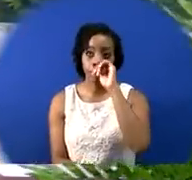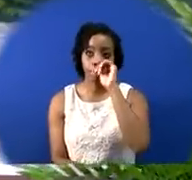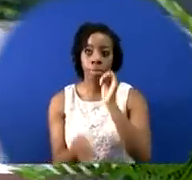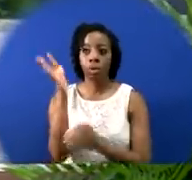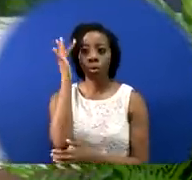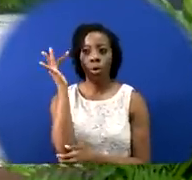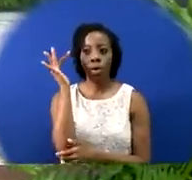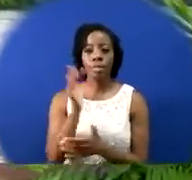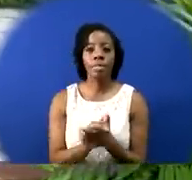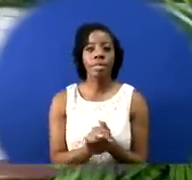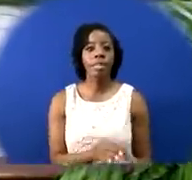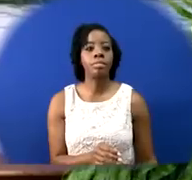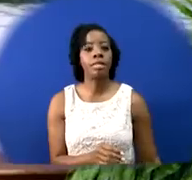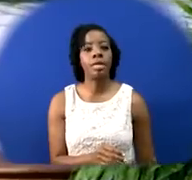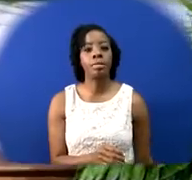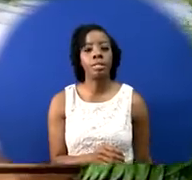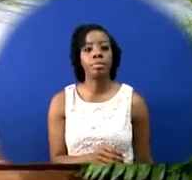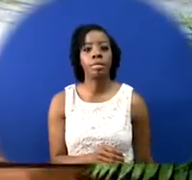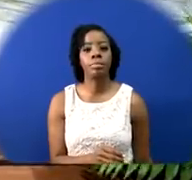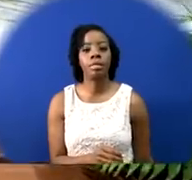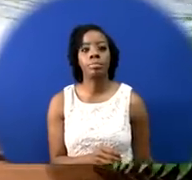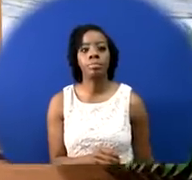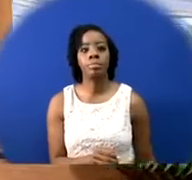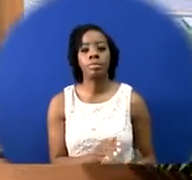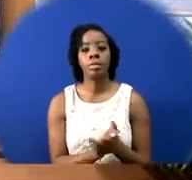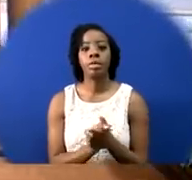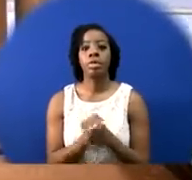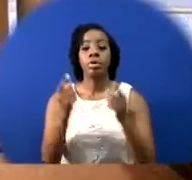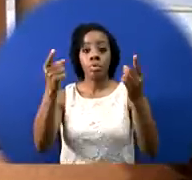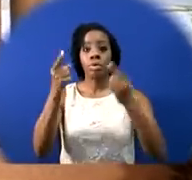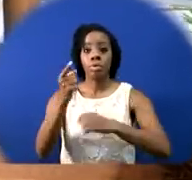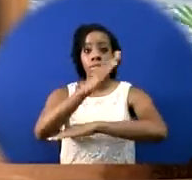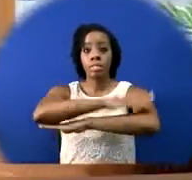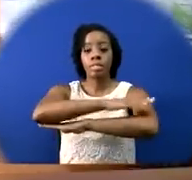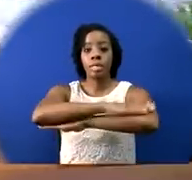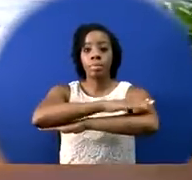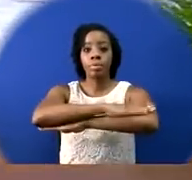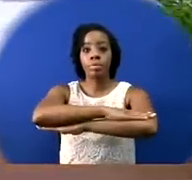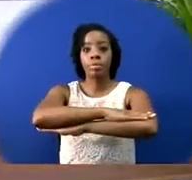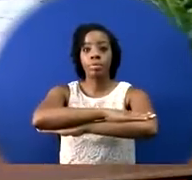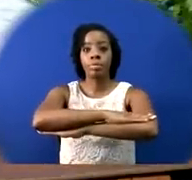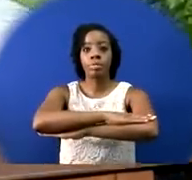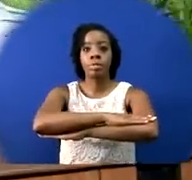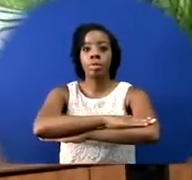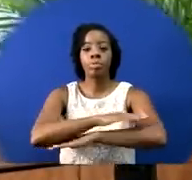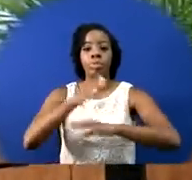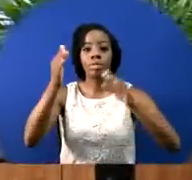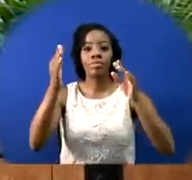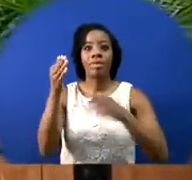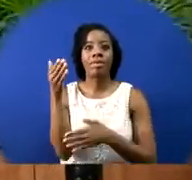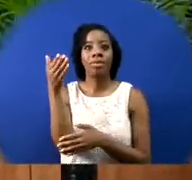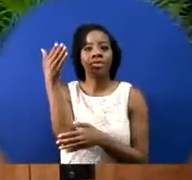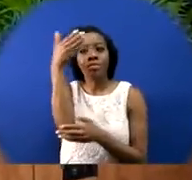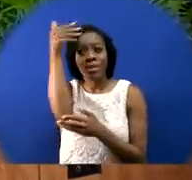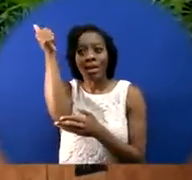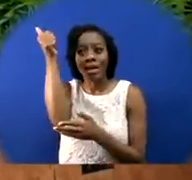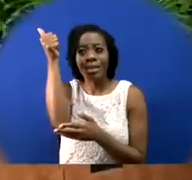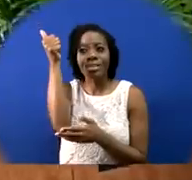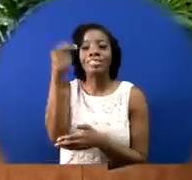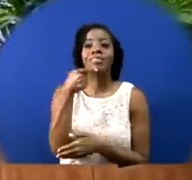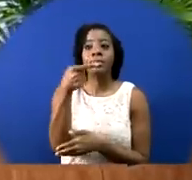Because after this service, after we've gone to the table, I neglected to mention that our precious